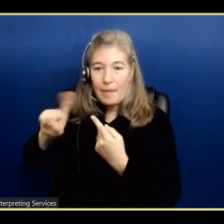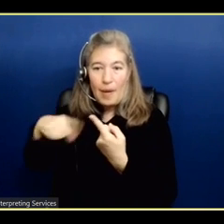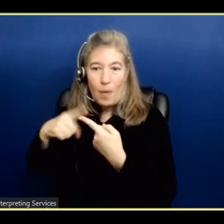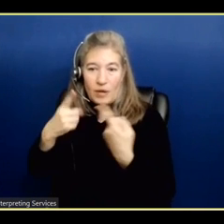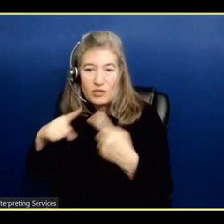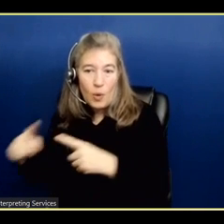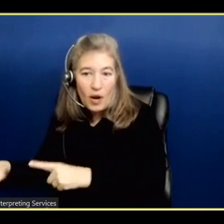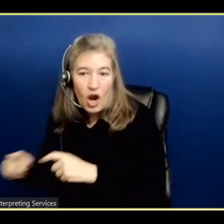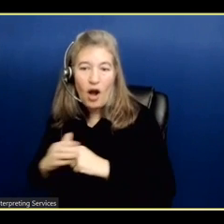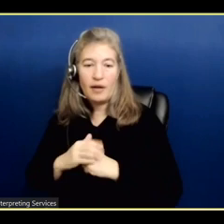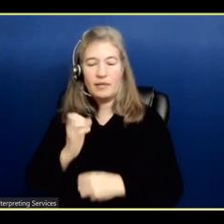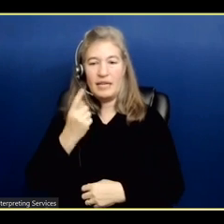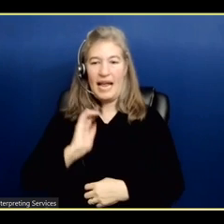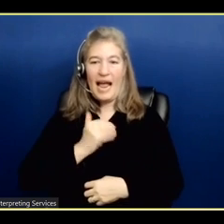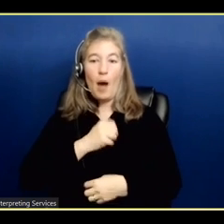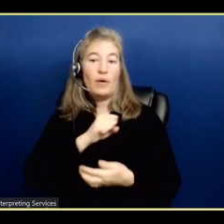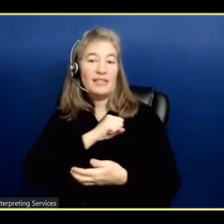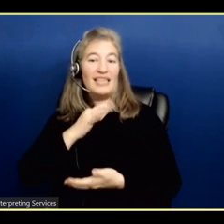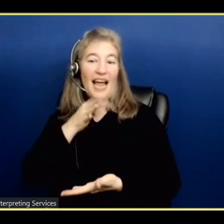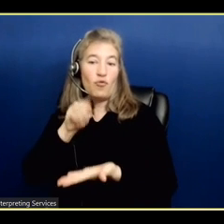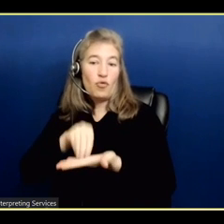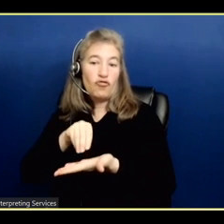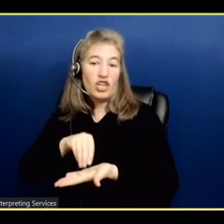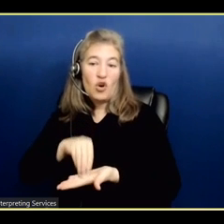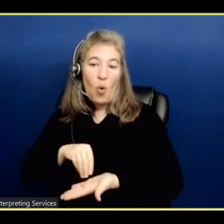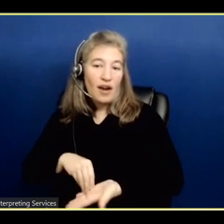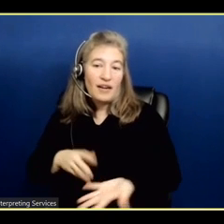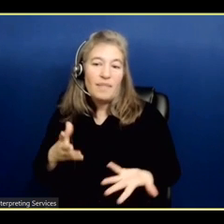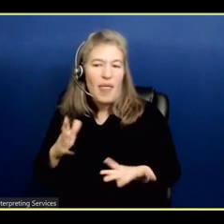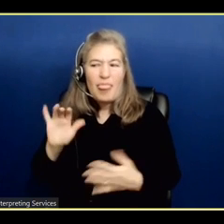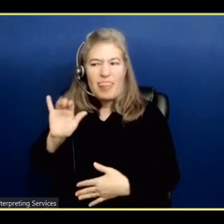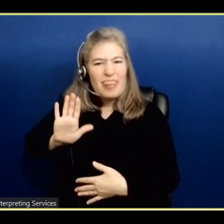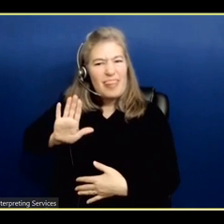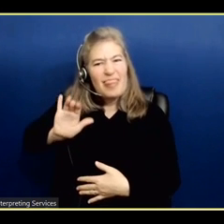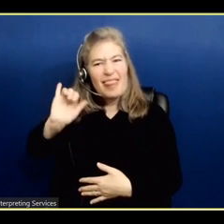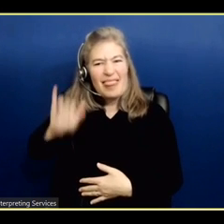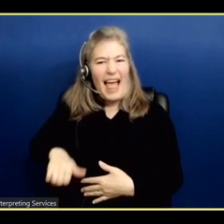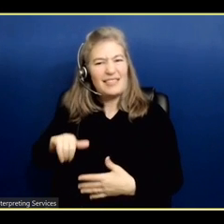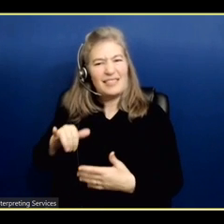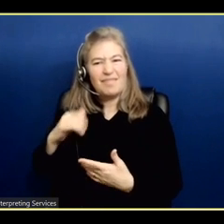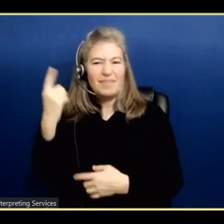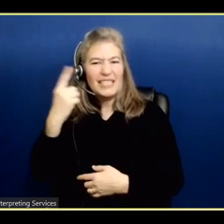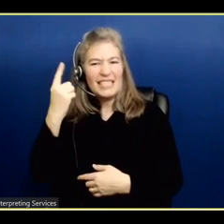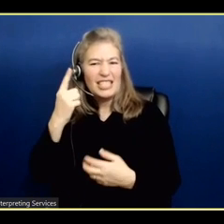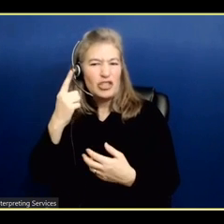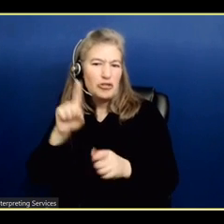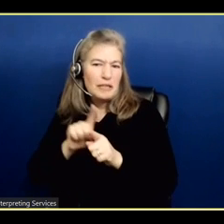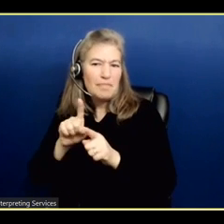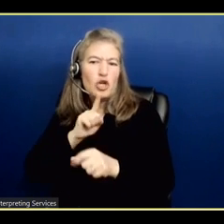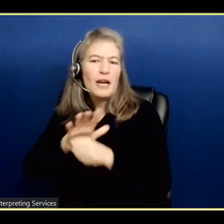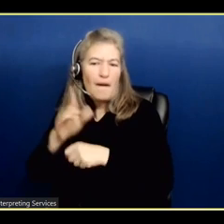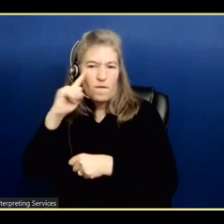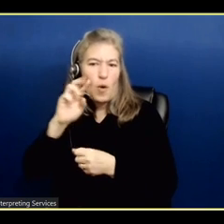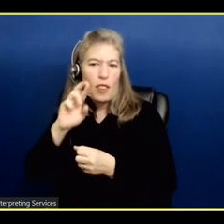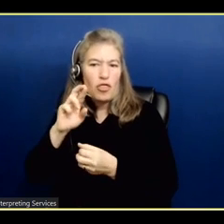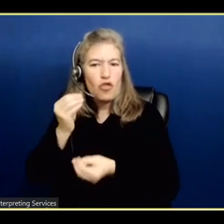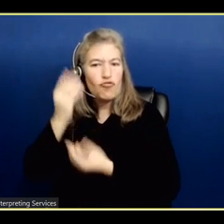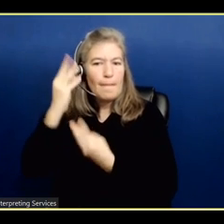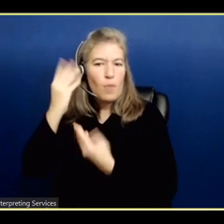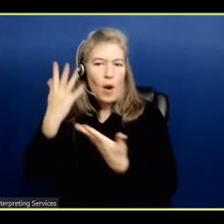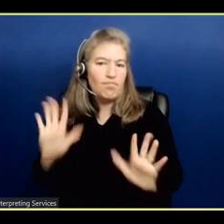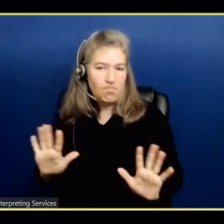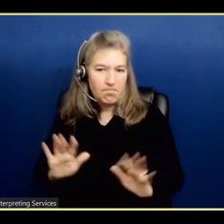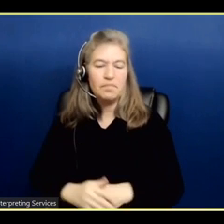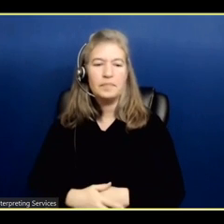our staff will record the notes, and that will be their report. That will be the only kind of reporting that they need to do. Our